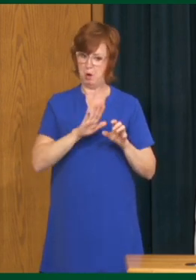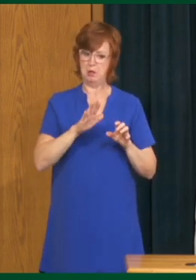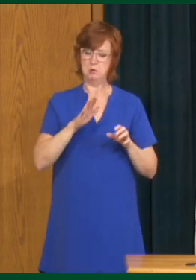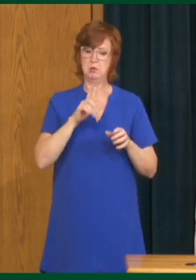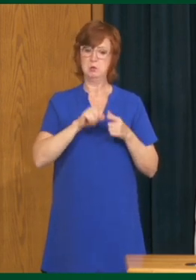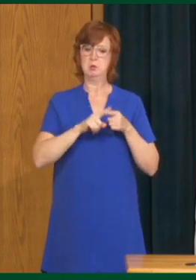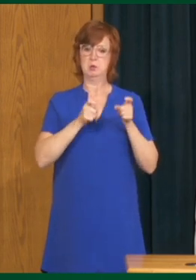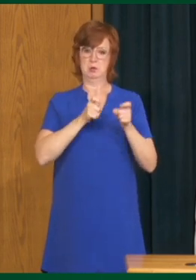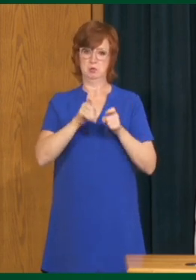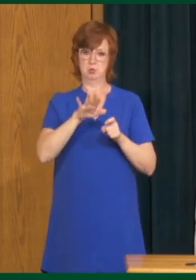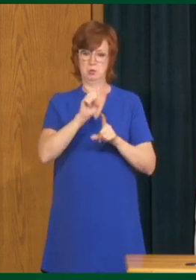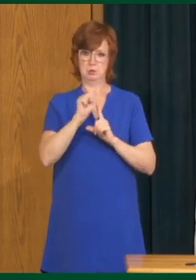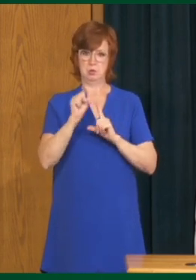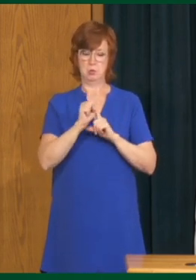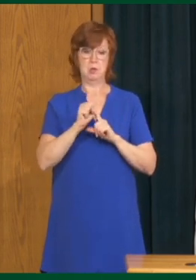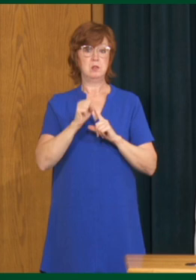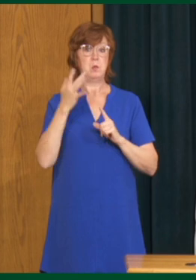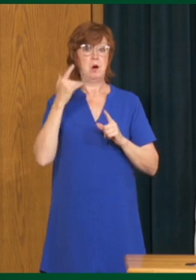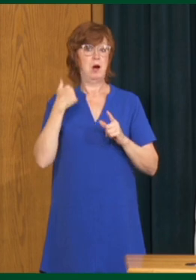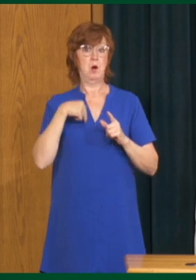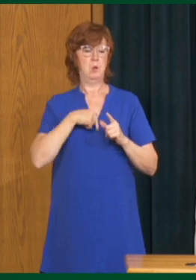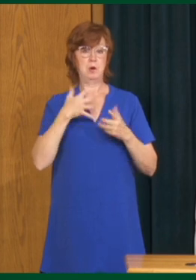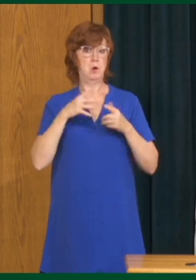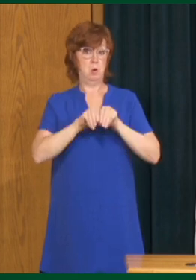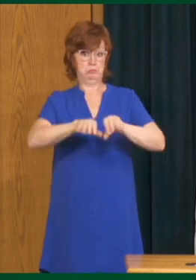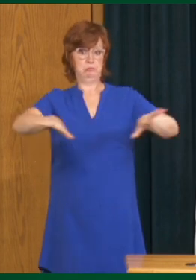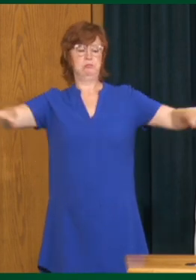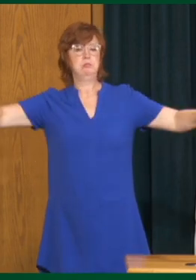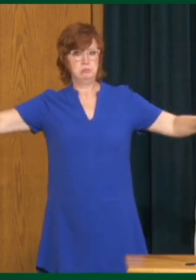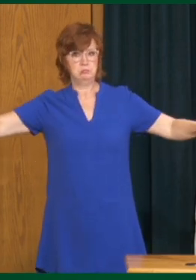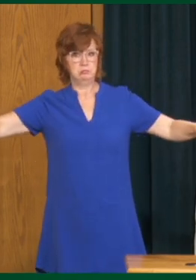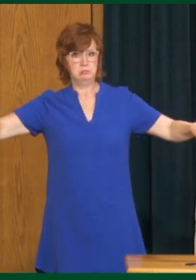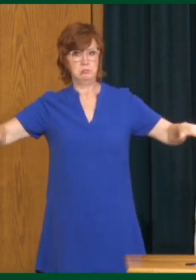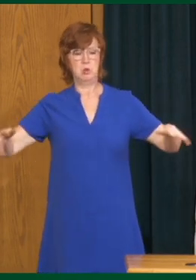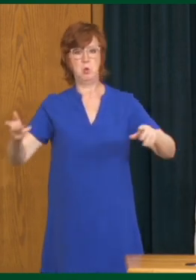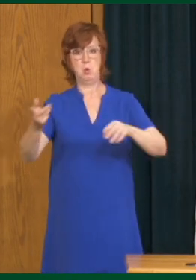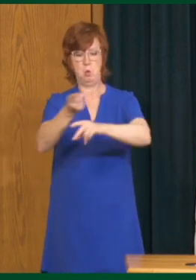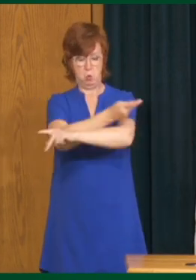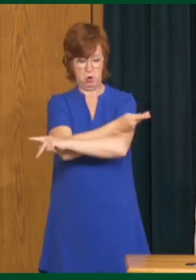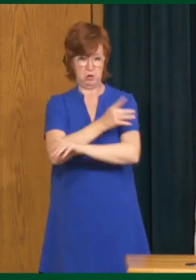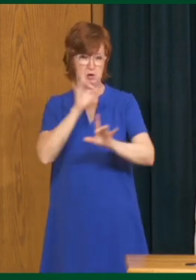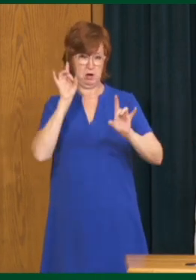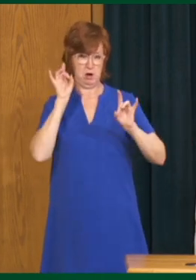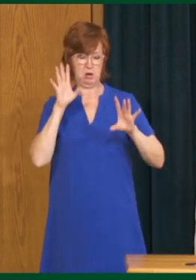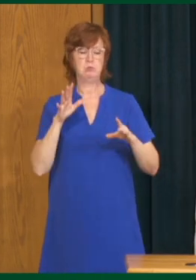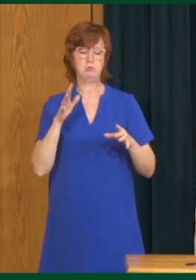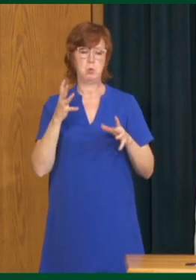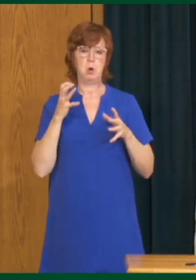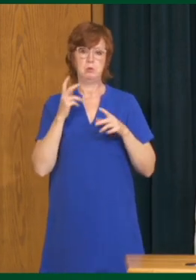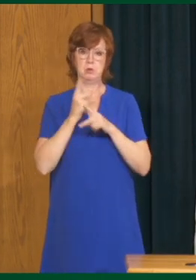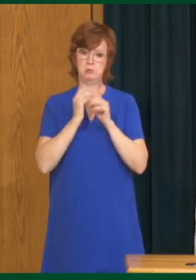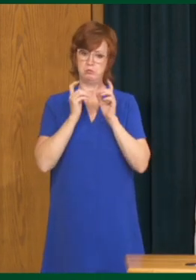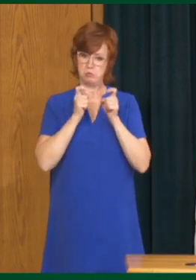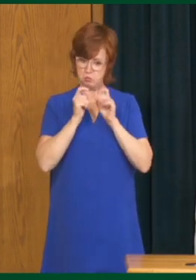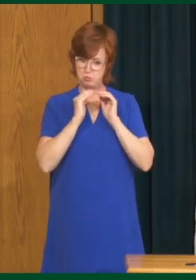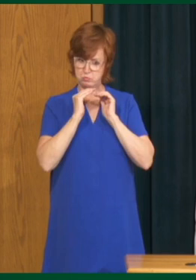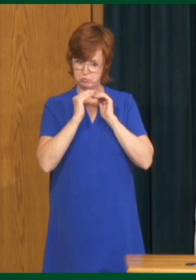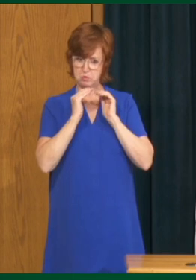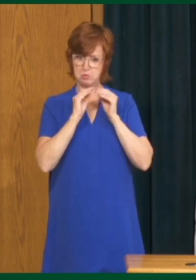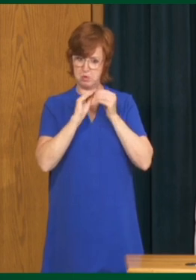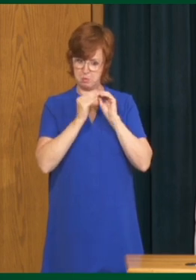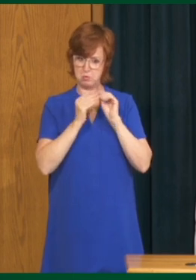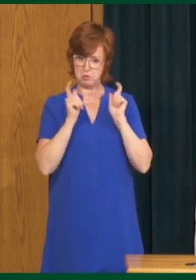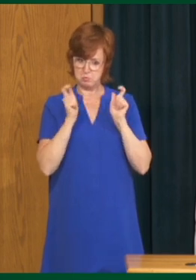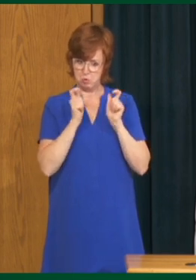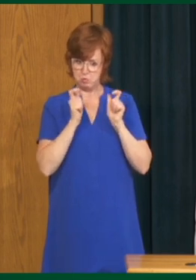and that's what's happened in the past, and we expect that to continue as we see cases in further communities.